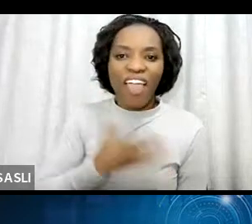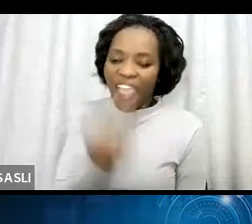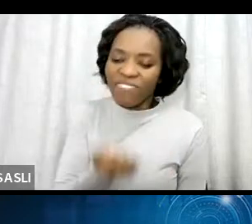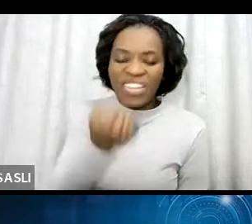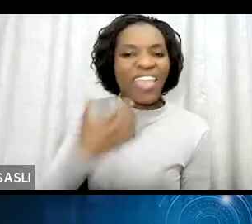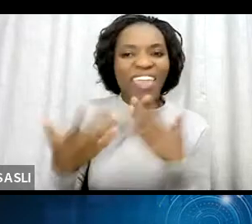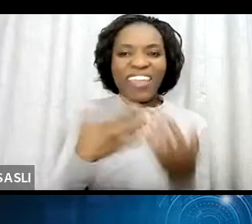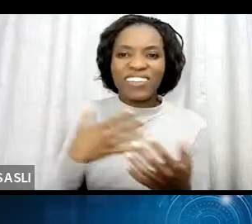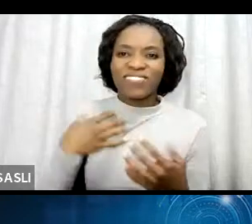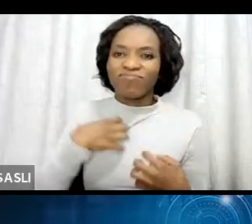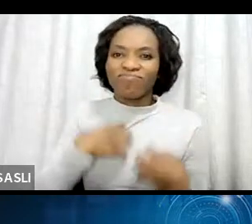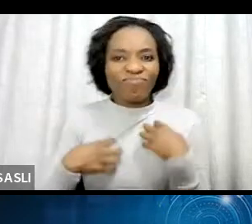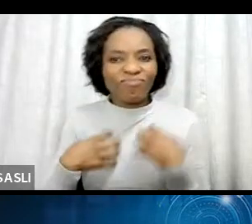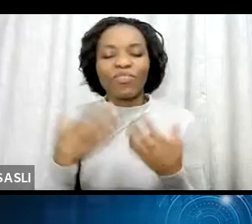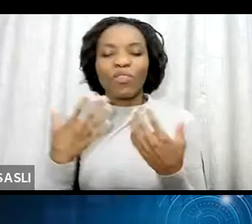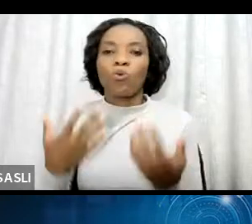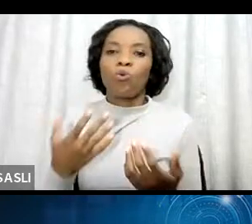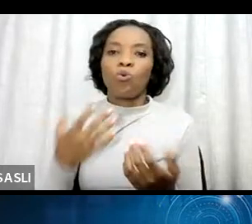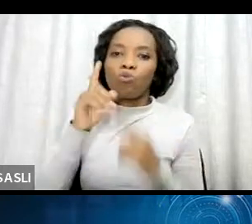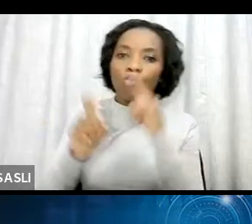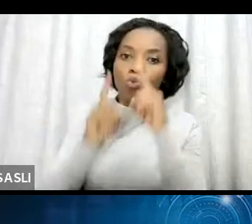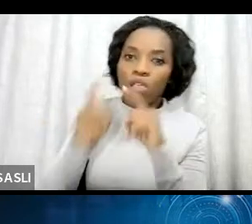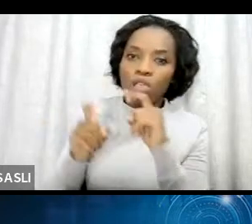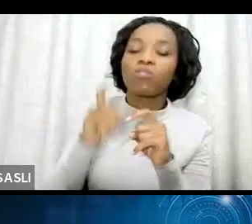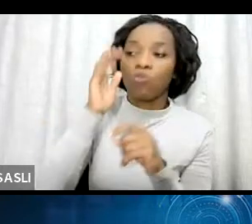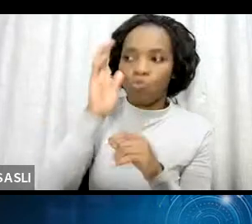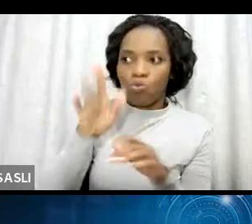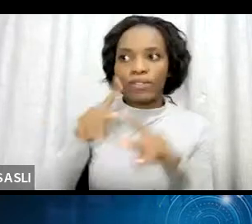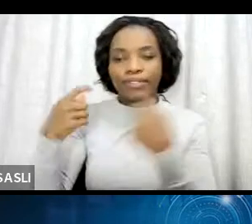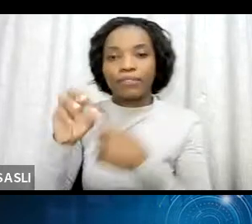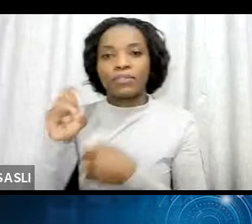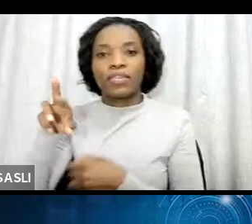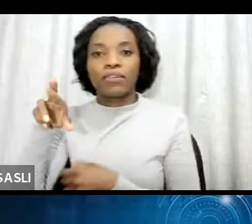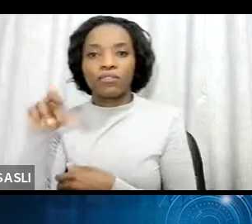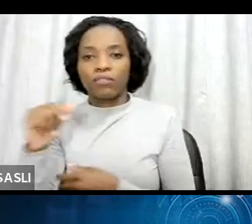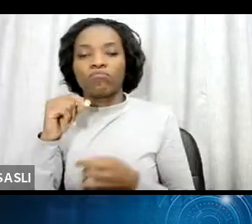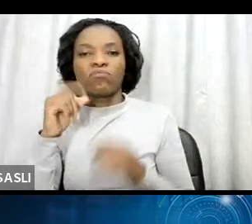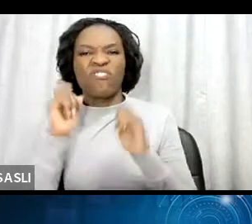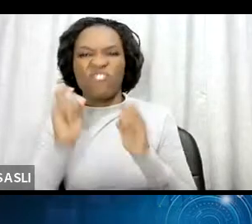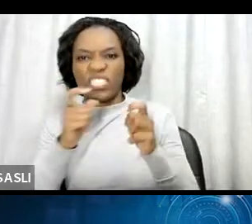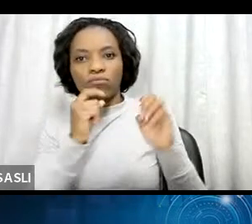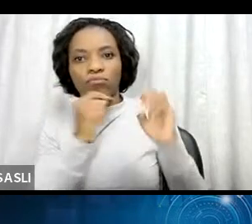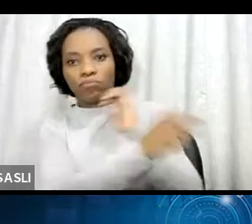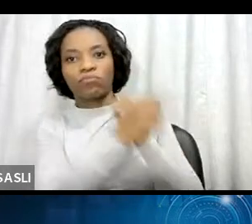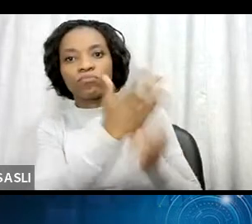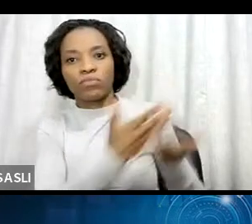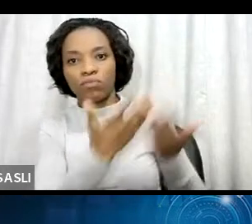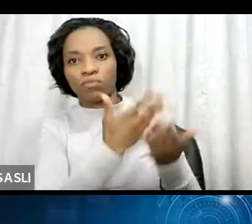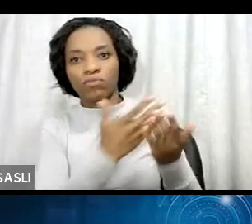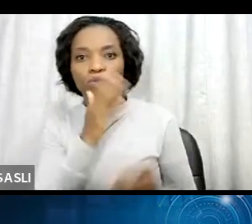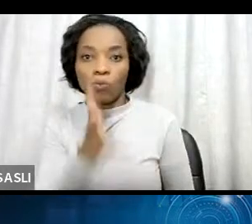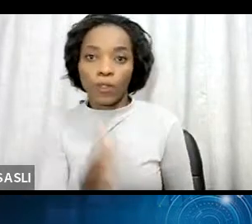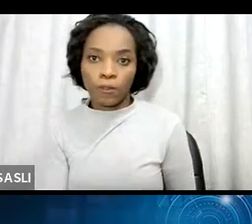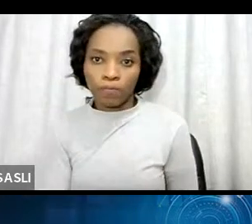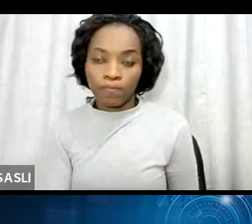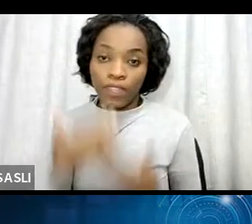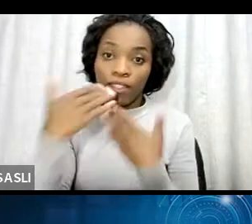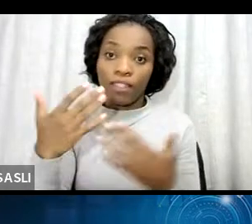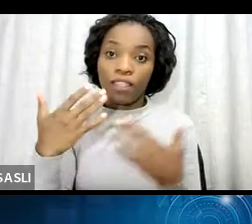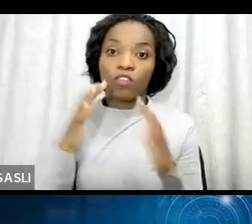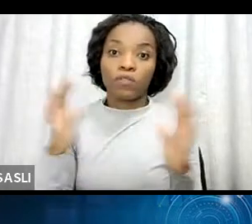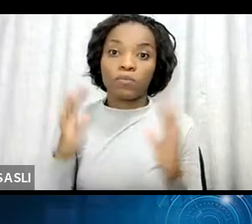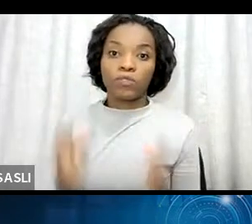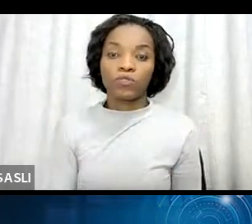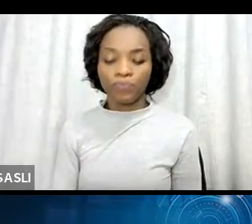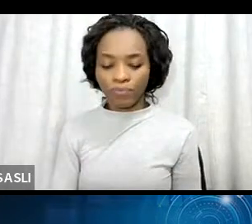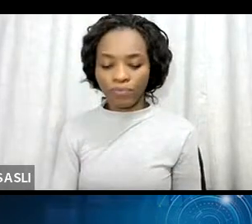there. Our team will ensure that they get back to you and facilitate the engagements with you. Thank you very much. We